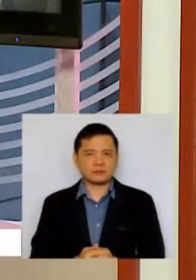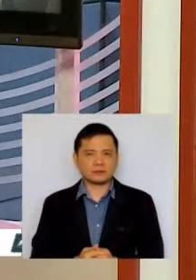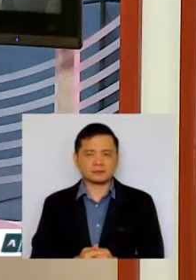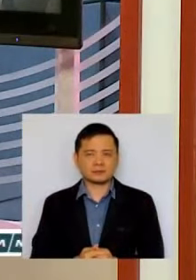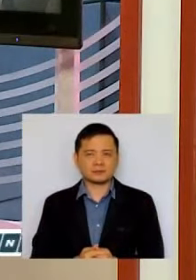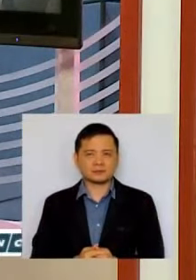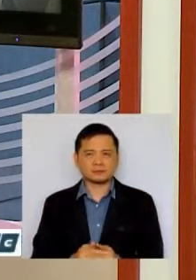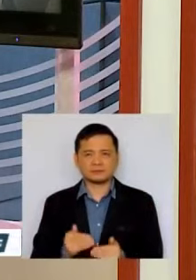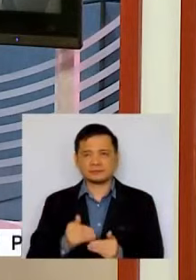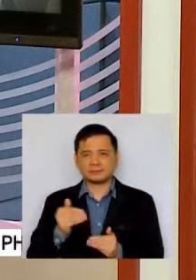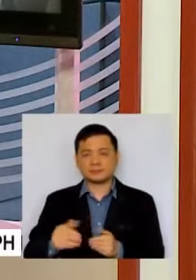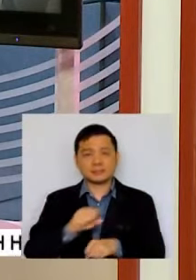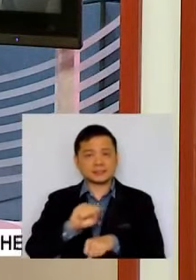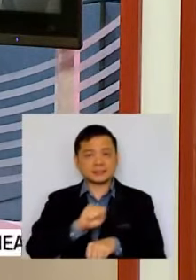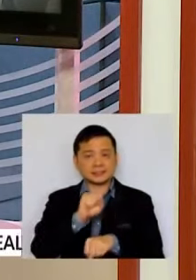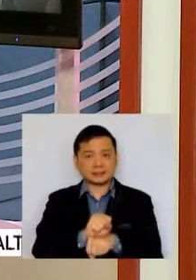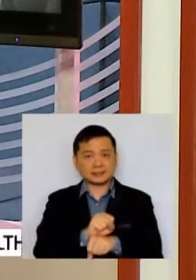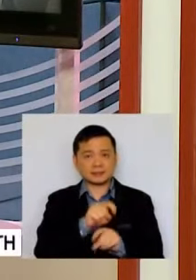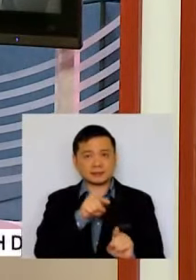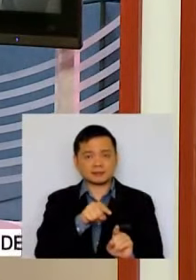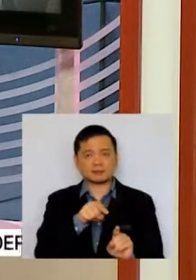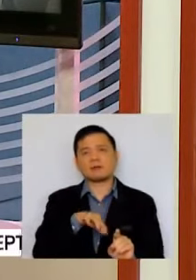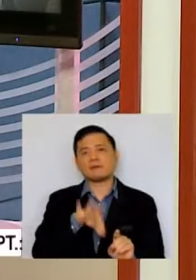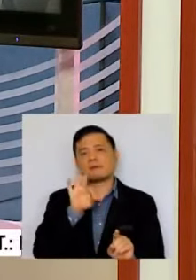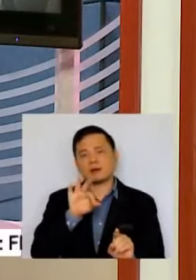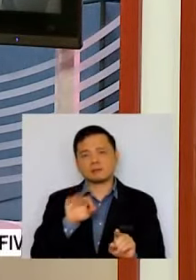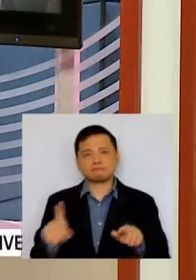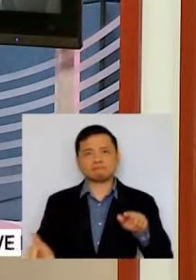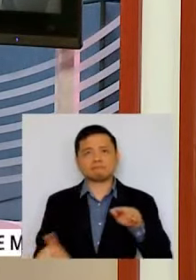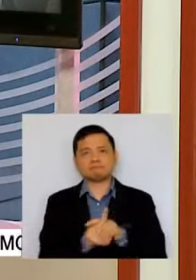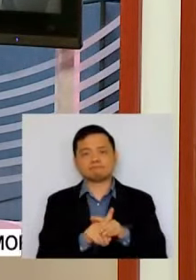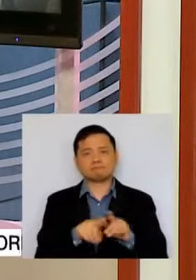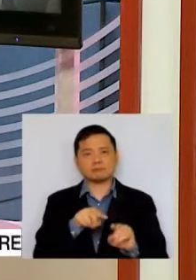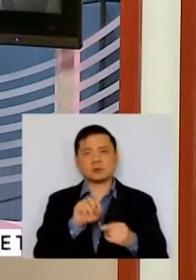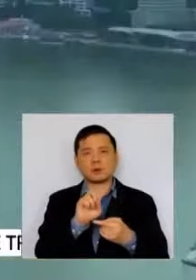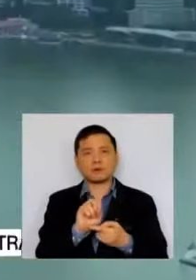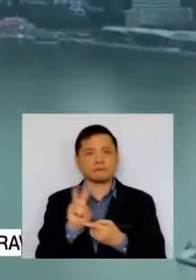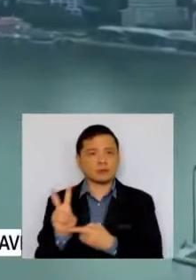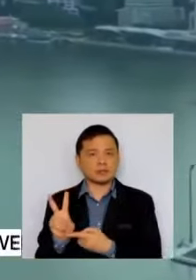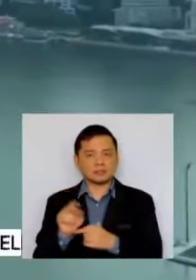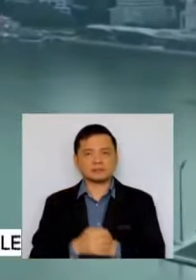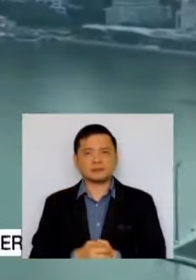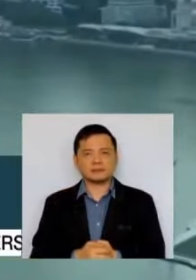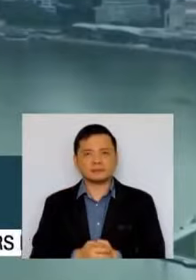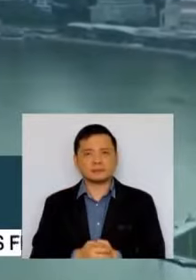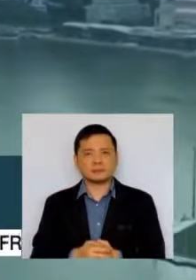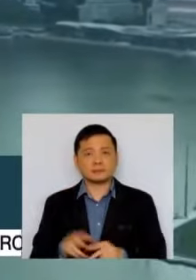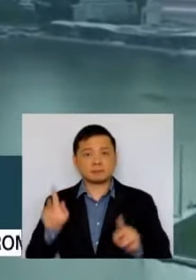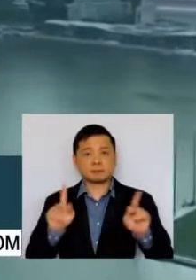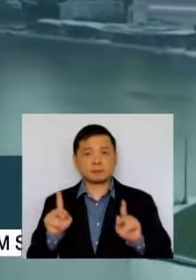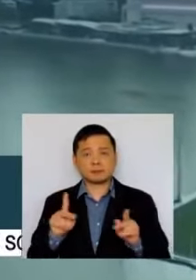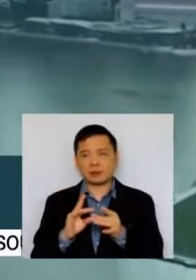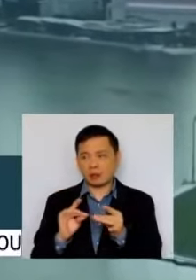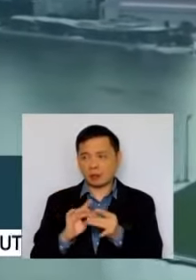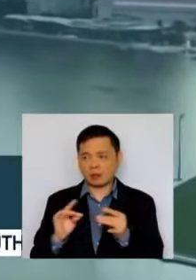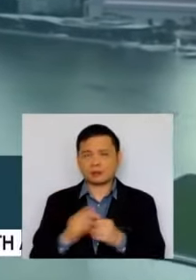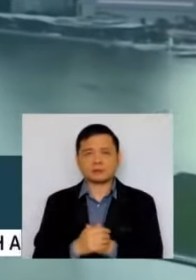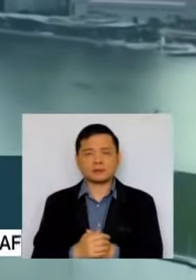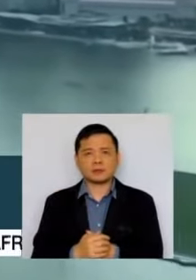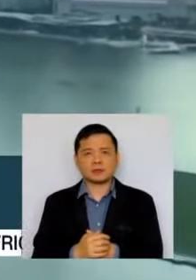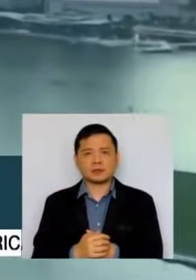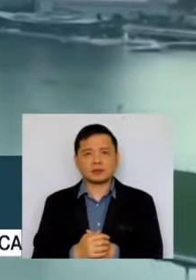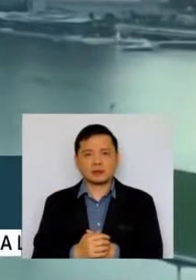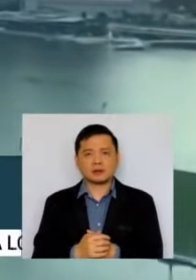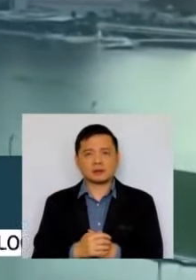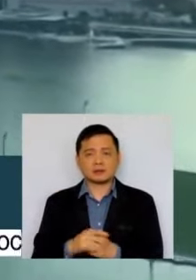Singapore has detected its first locally transmitted case of the Omicron variant. Authorities say an airport staff member is the first